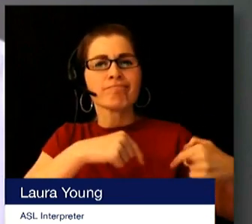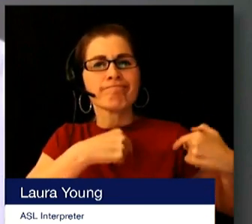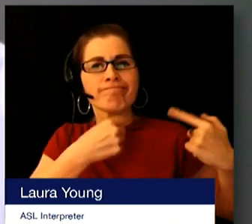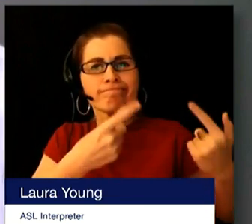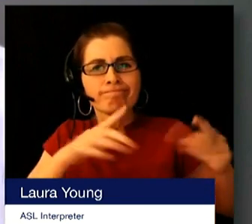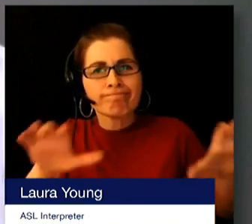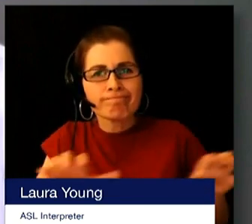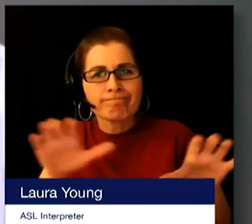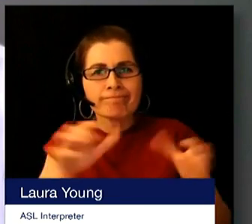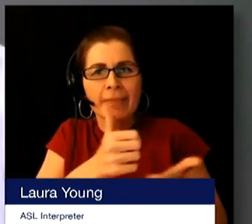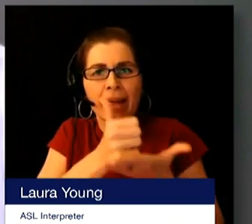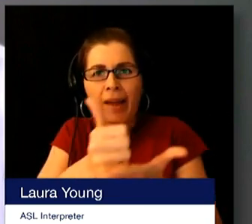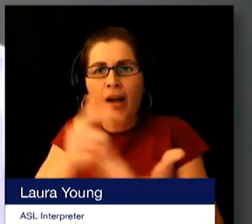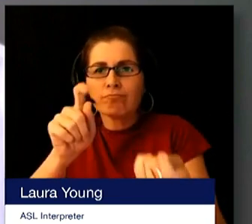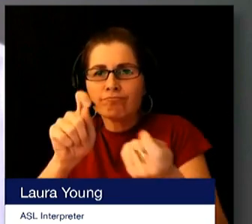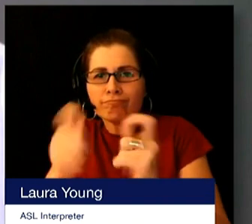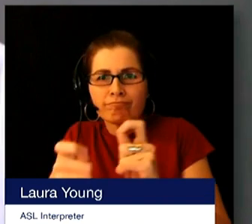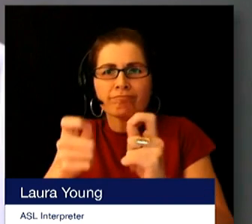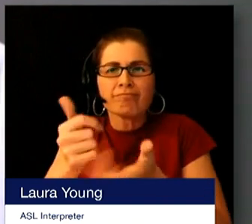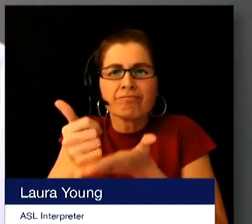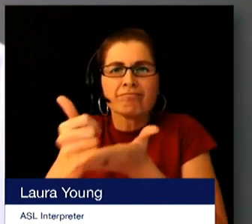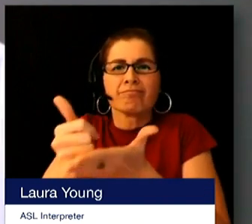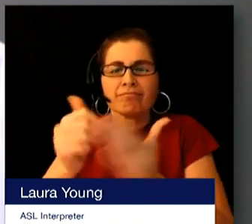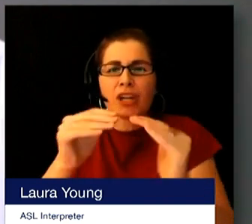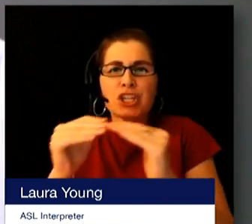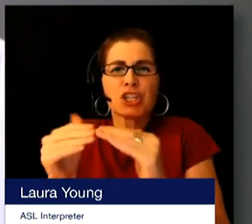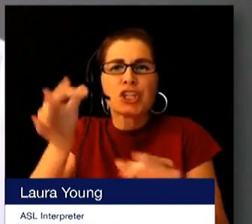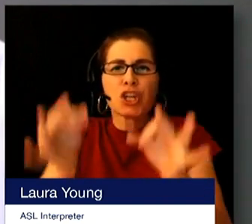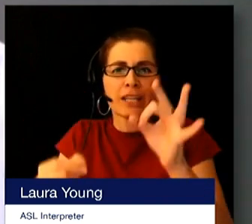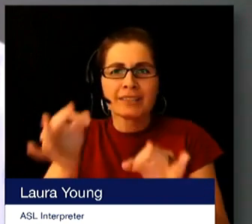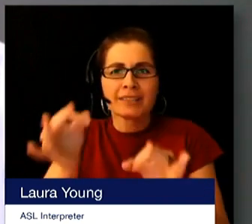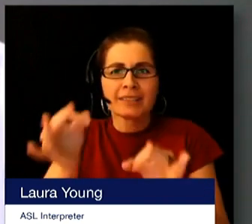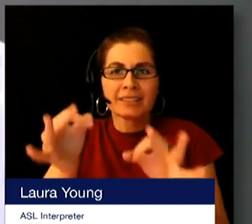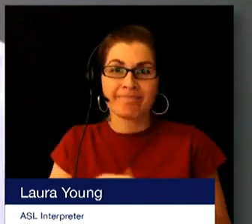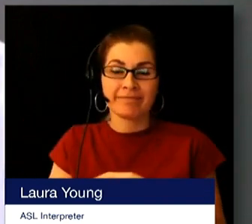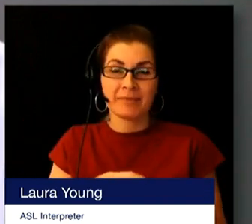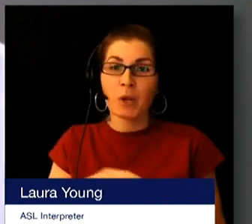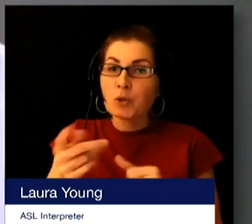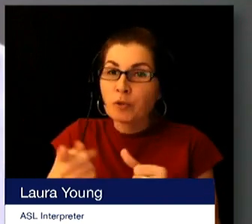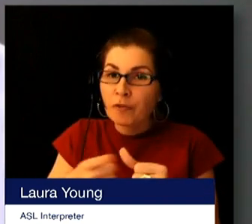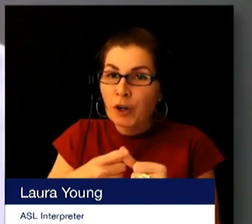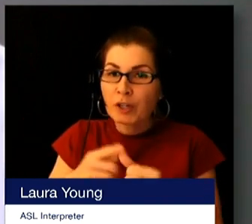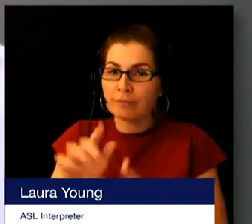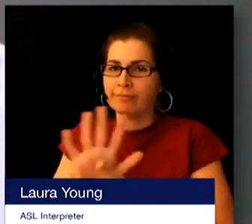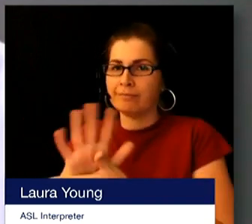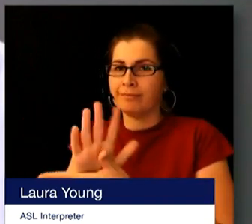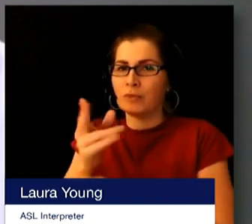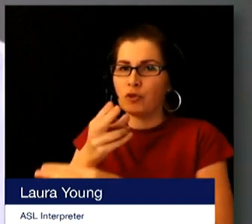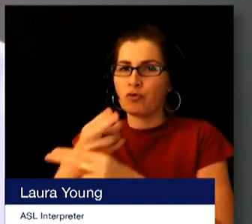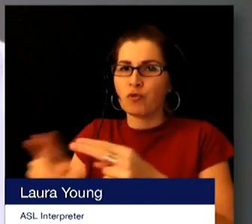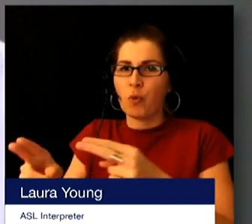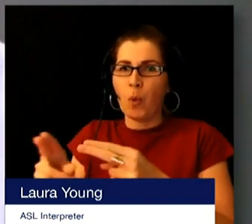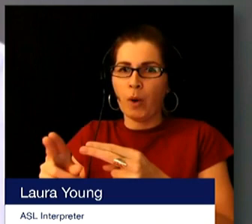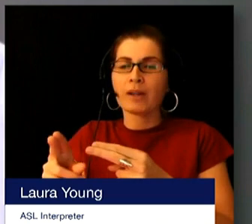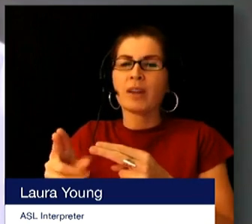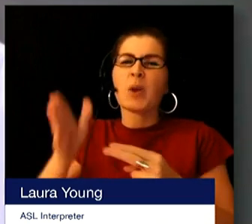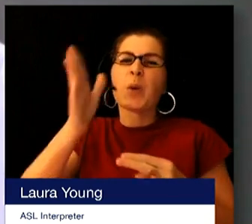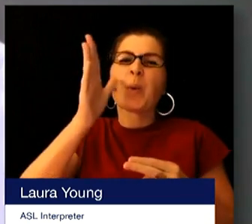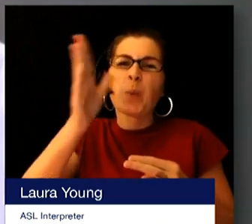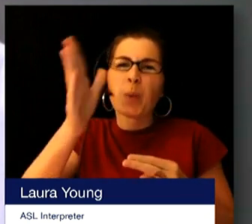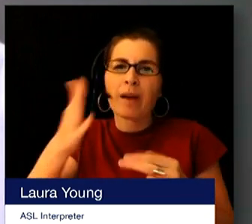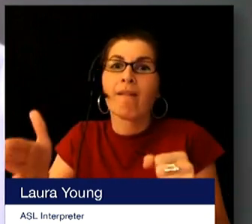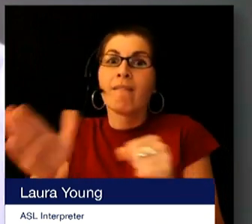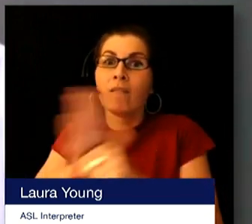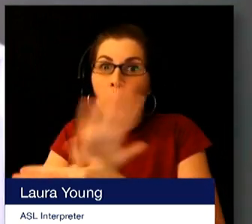the justice reform movement. But first, we'll play a trailer of a short documentary, which we will premiere in full at the